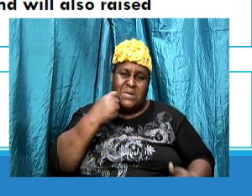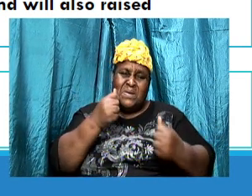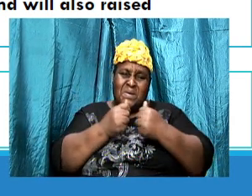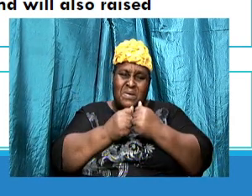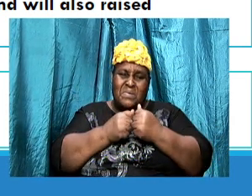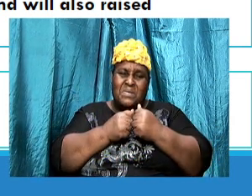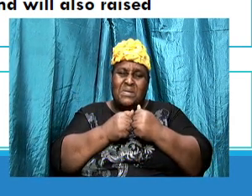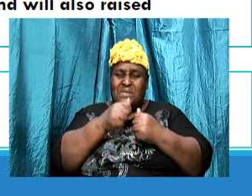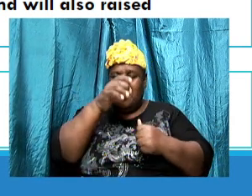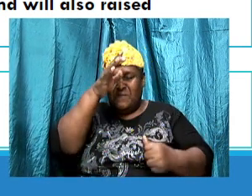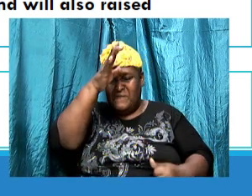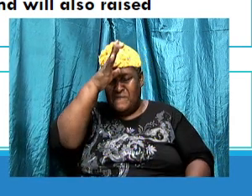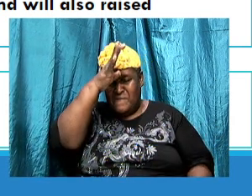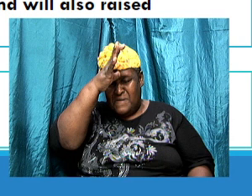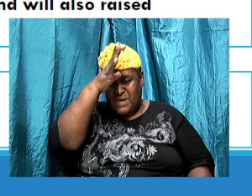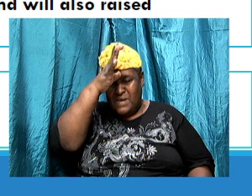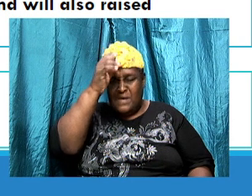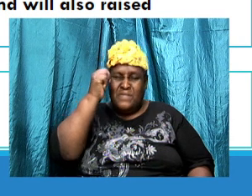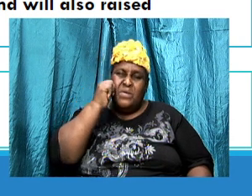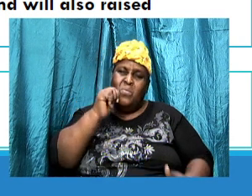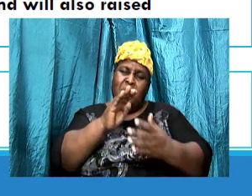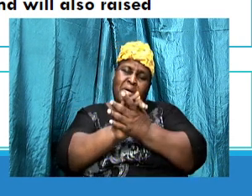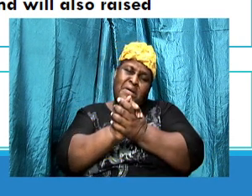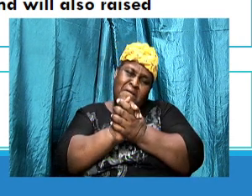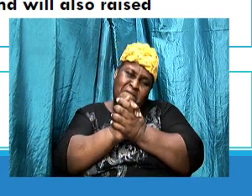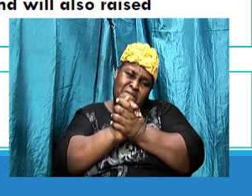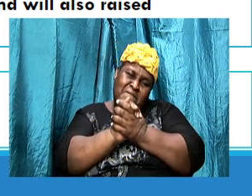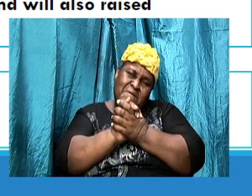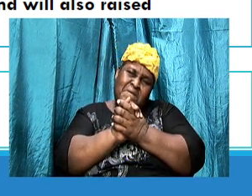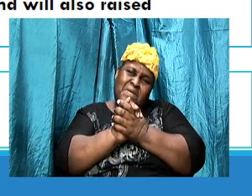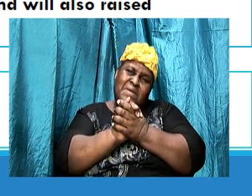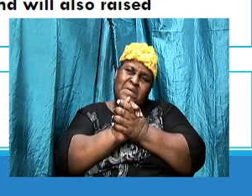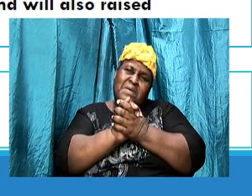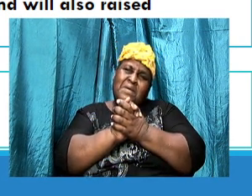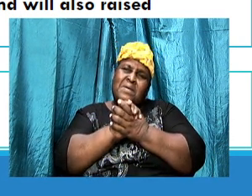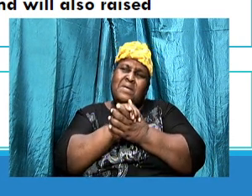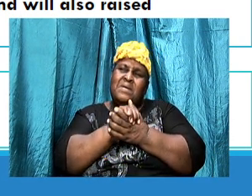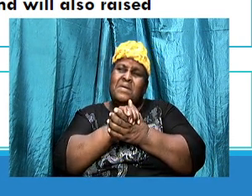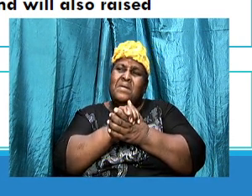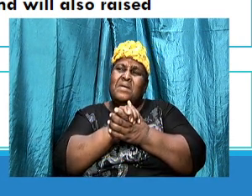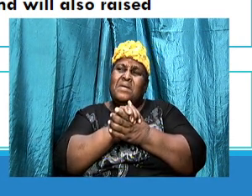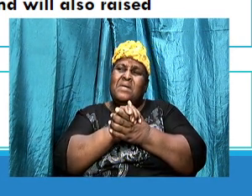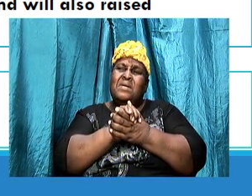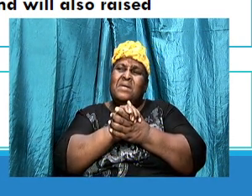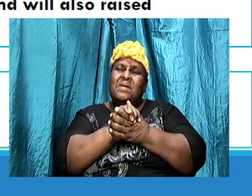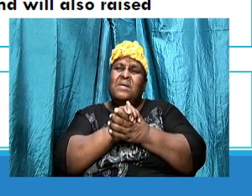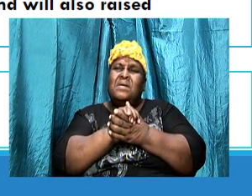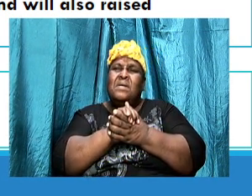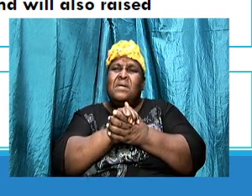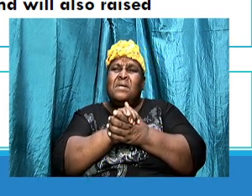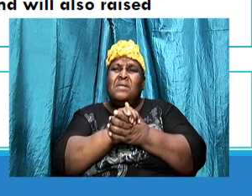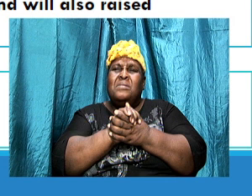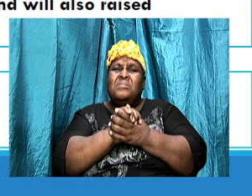his father's wife, I believe, if going by memory.